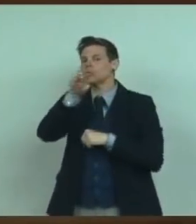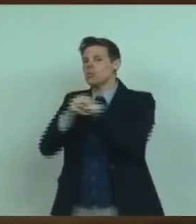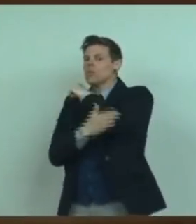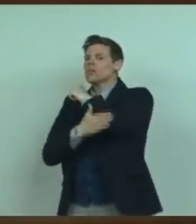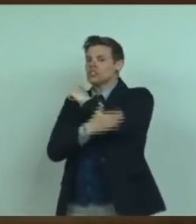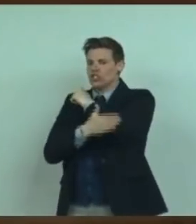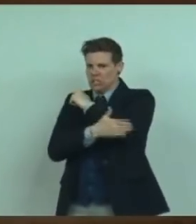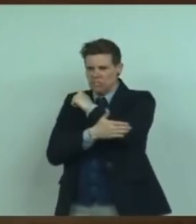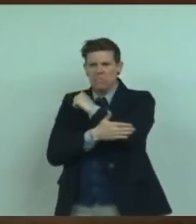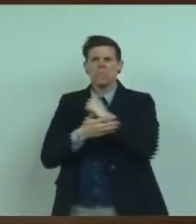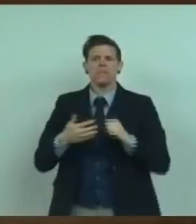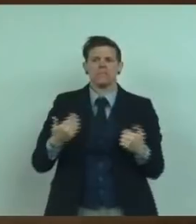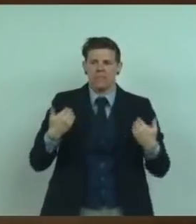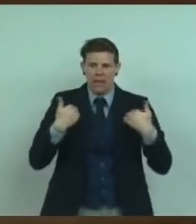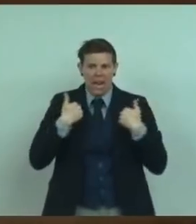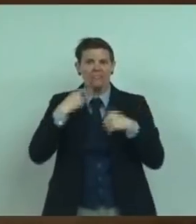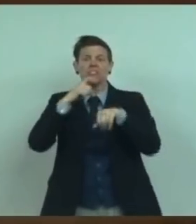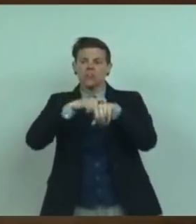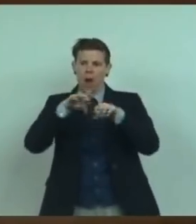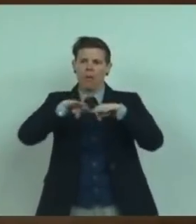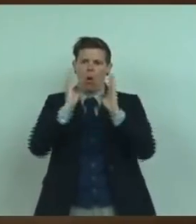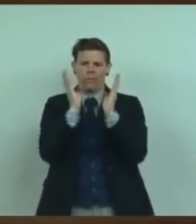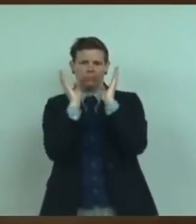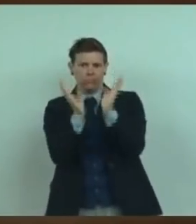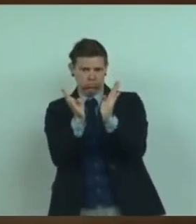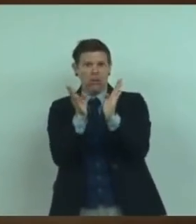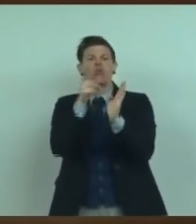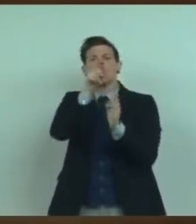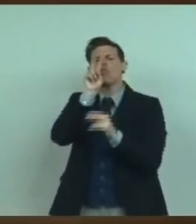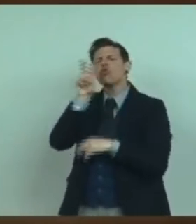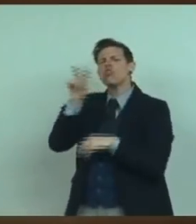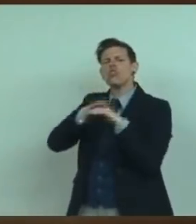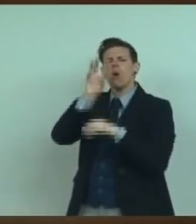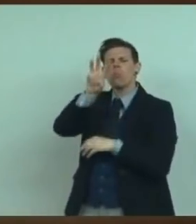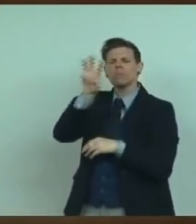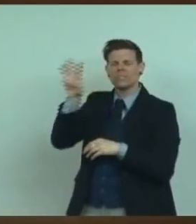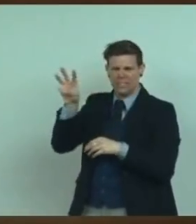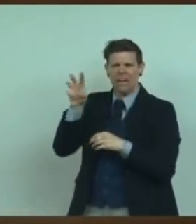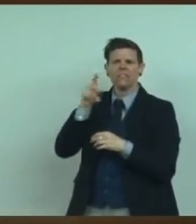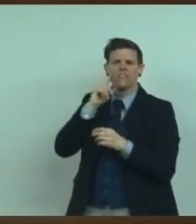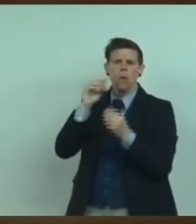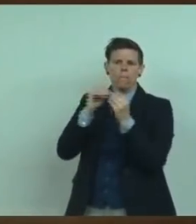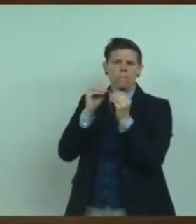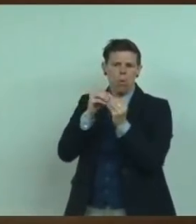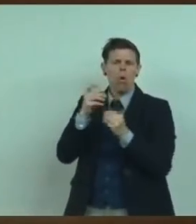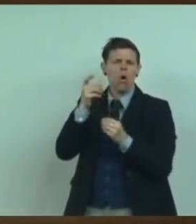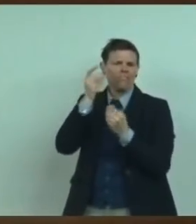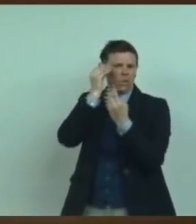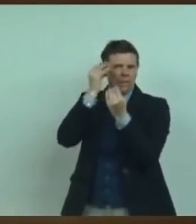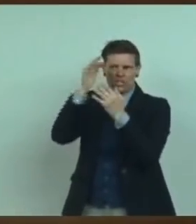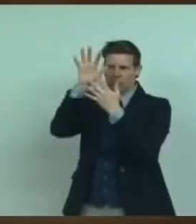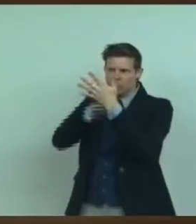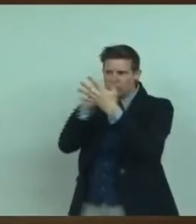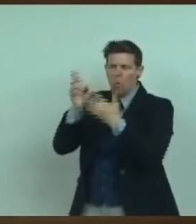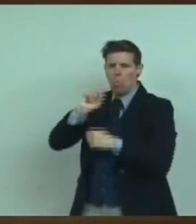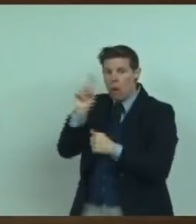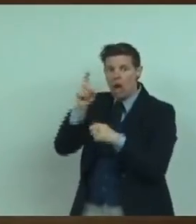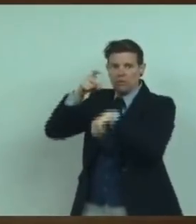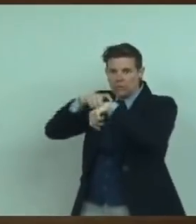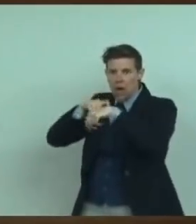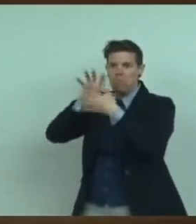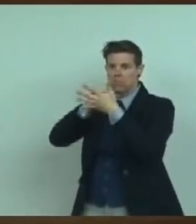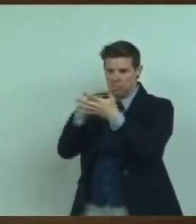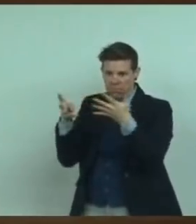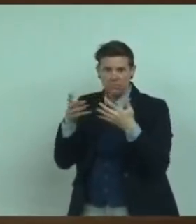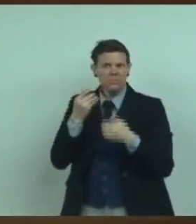cv.nmhealth.org. However, if you don't have access to the website, you can call the hotline and ask where a site